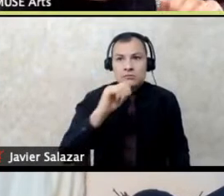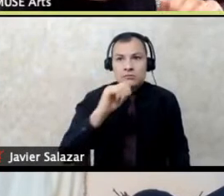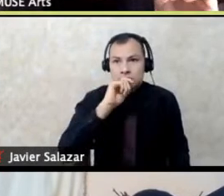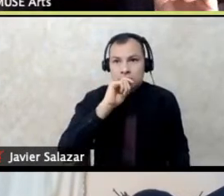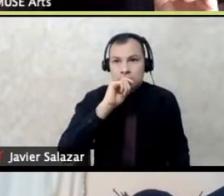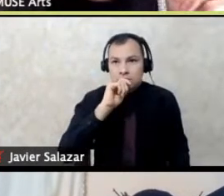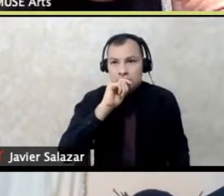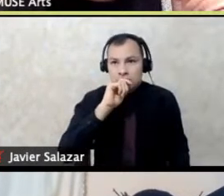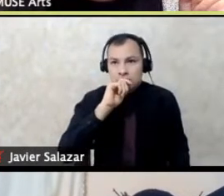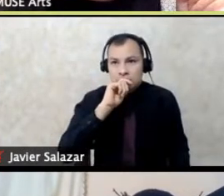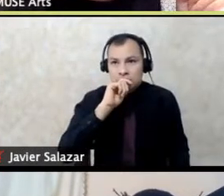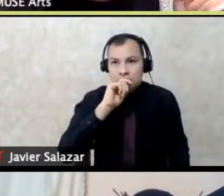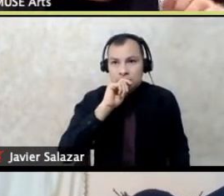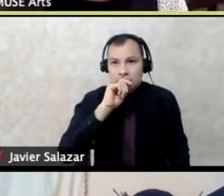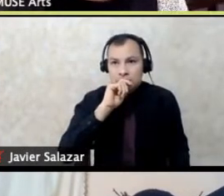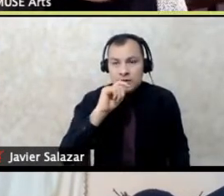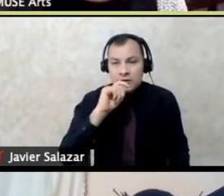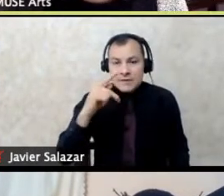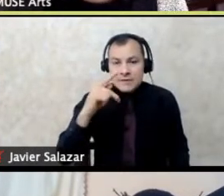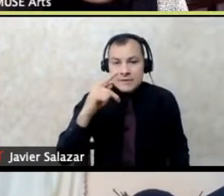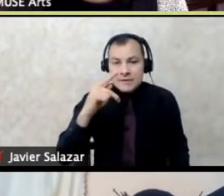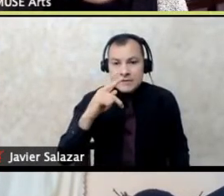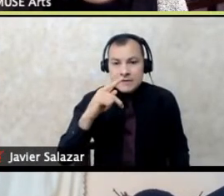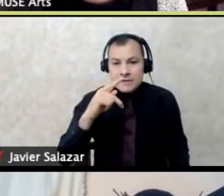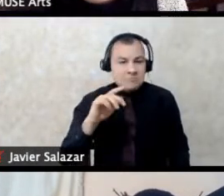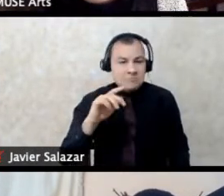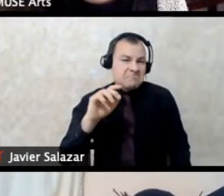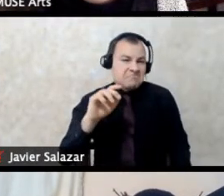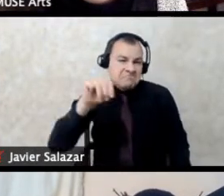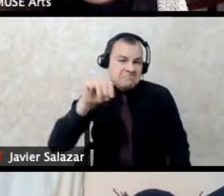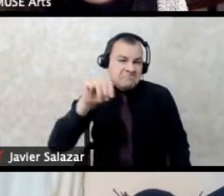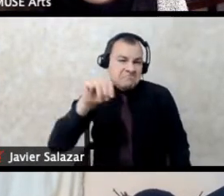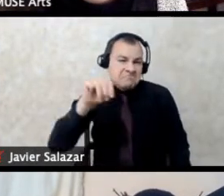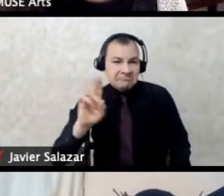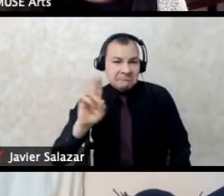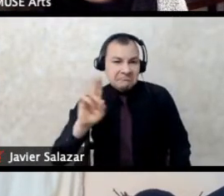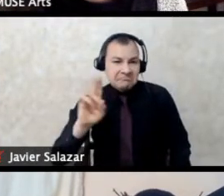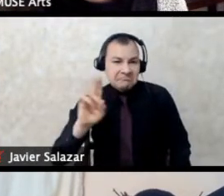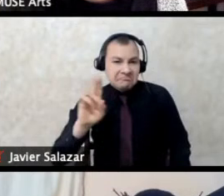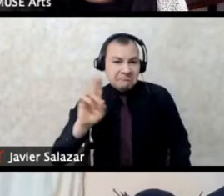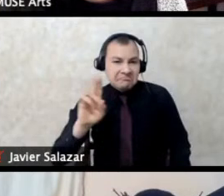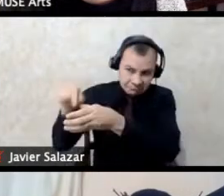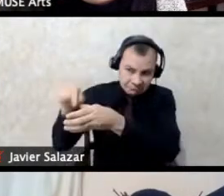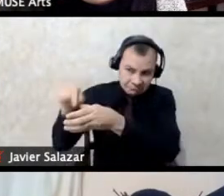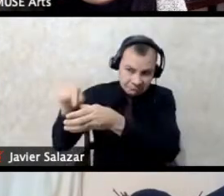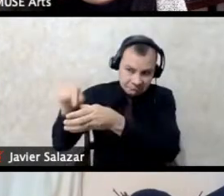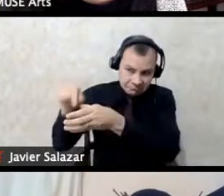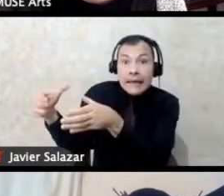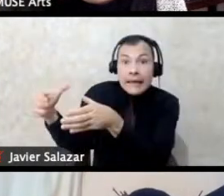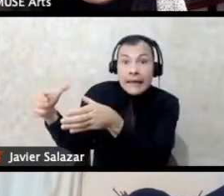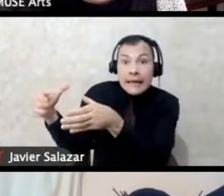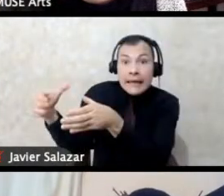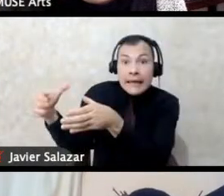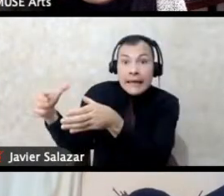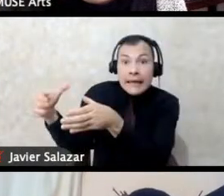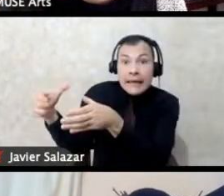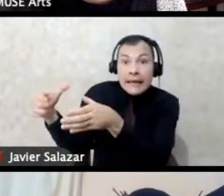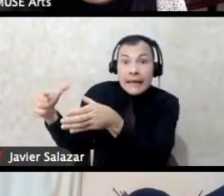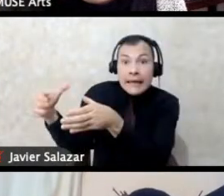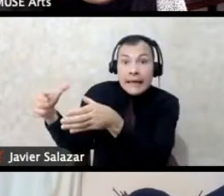called Playmakers. Que es una organización a través del cual se discuten aspectos de construcción de